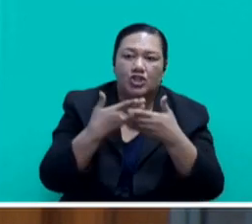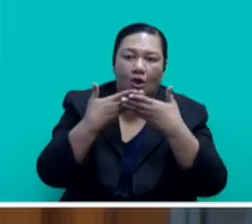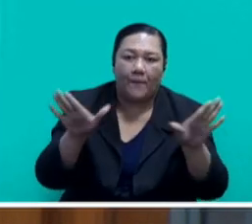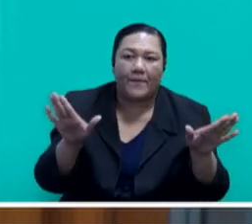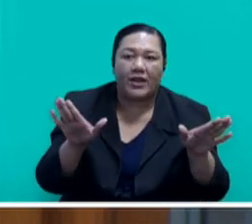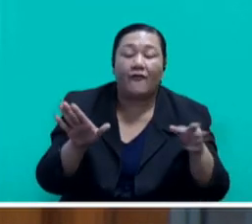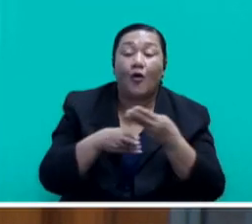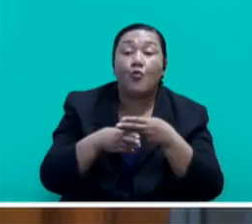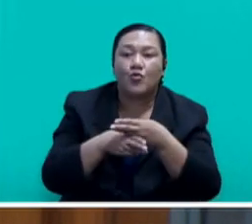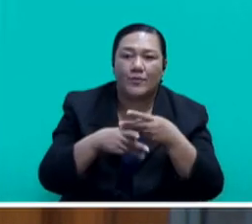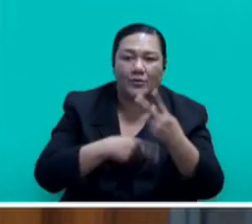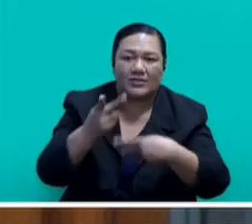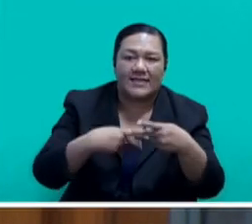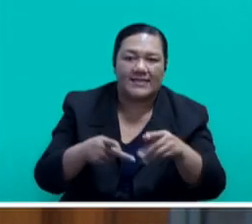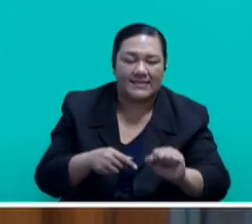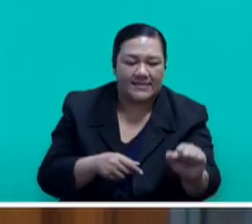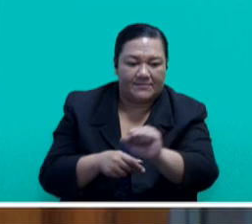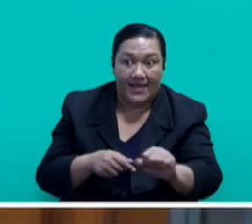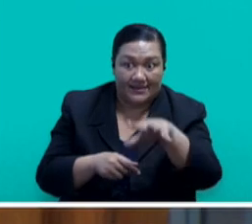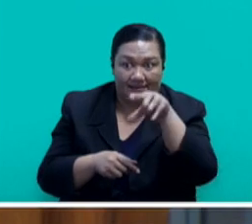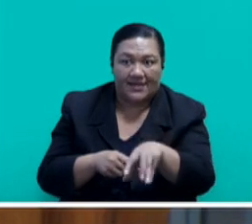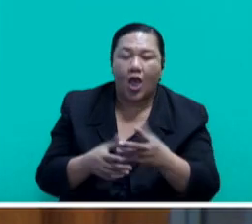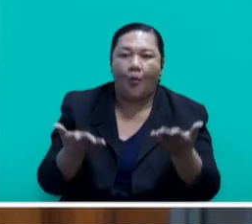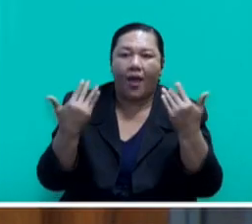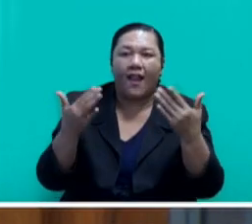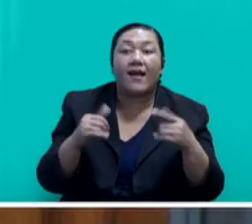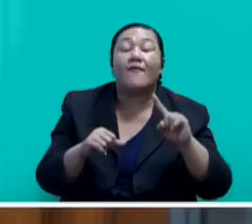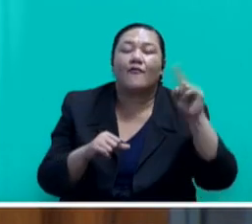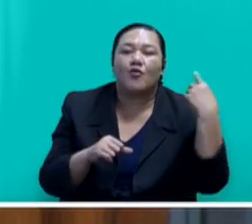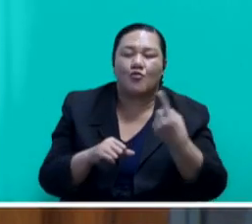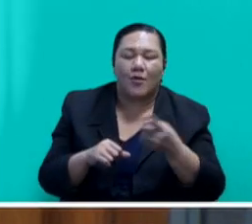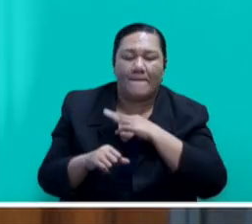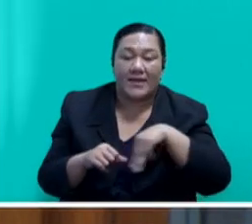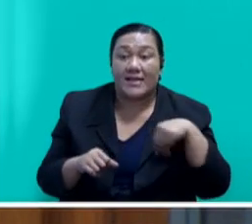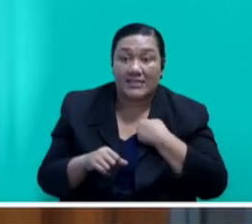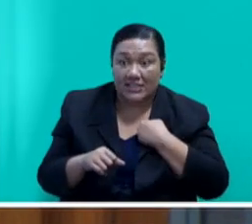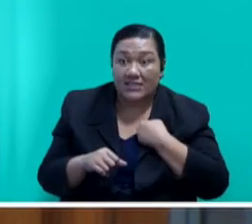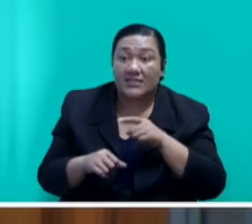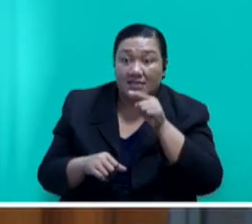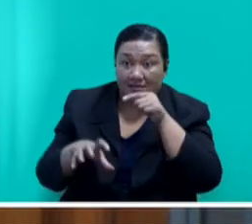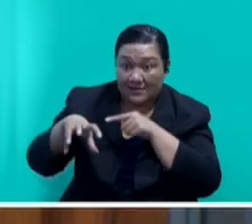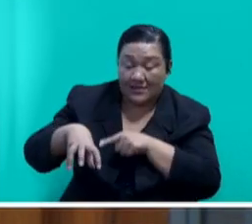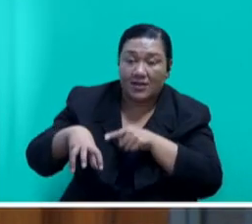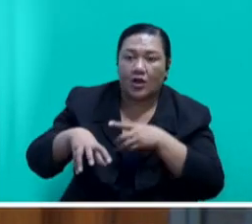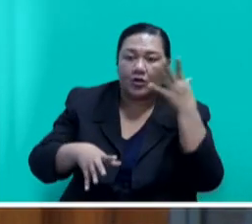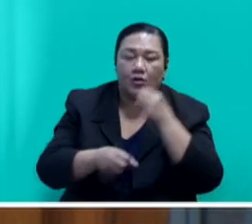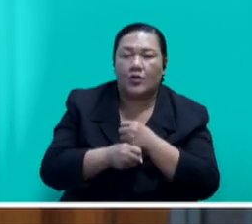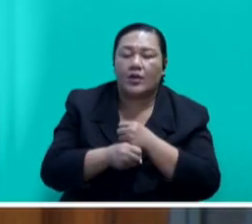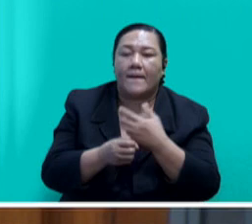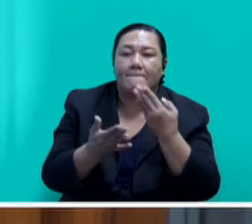wood processing space. This is a welcome opportunity for the Ministry with a total budget of 0.5